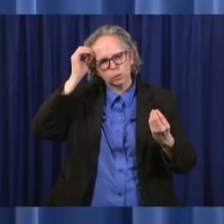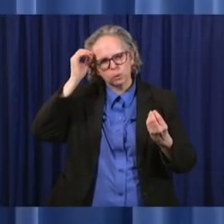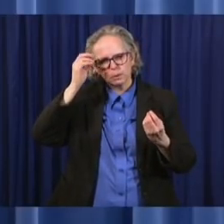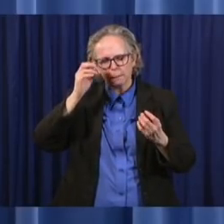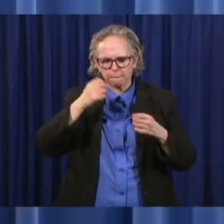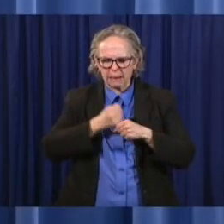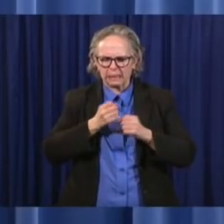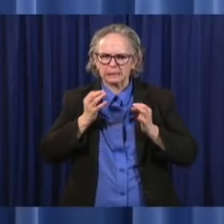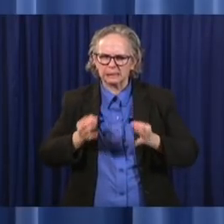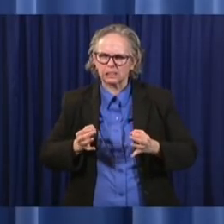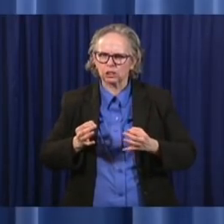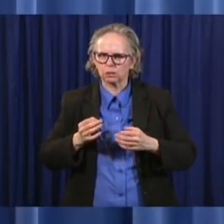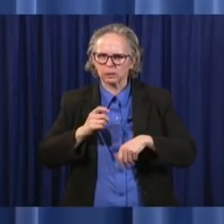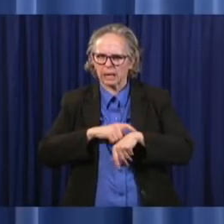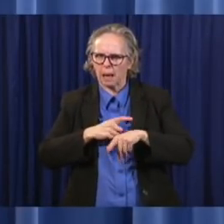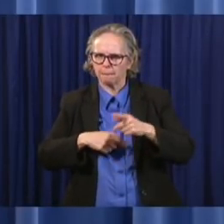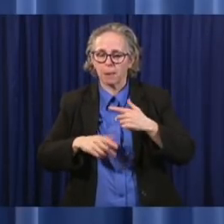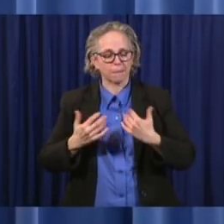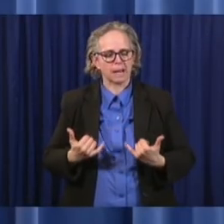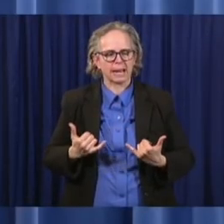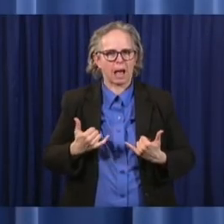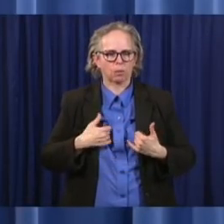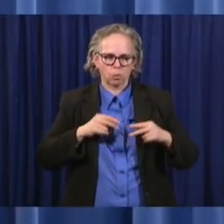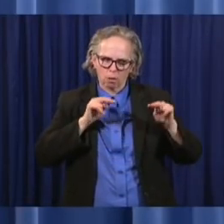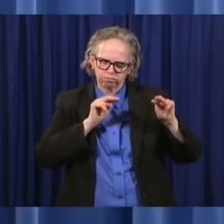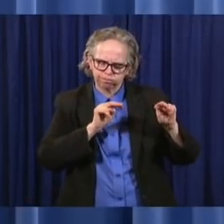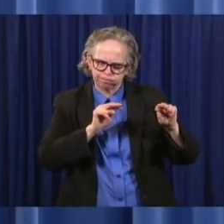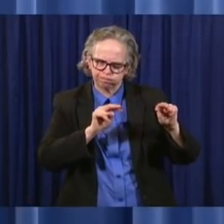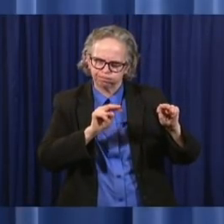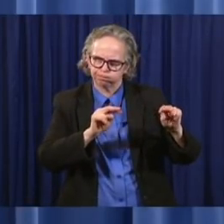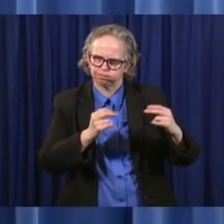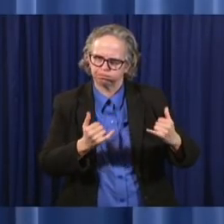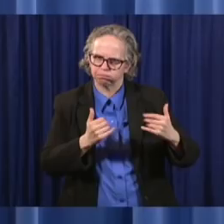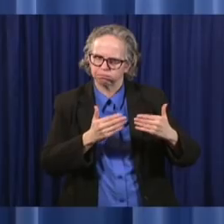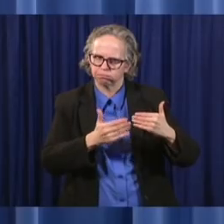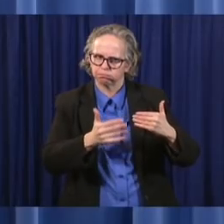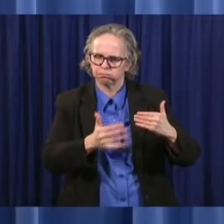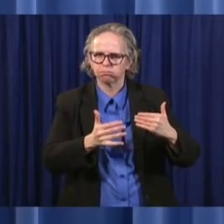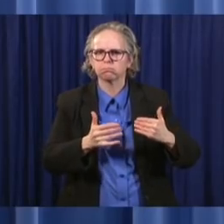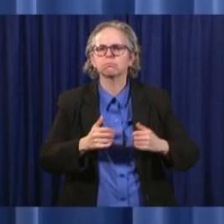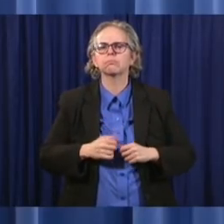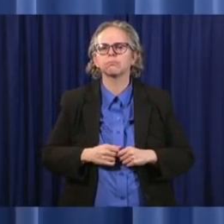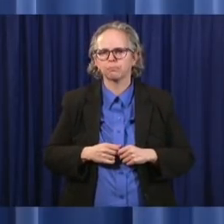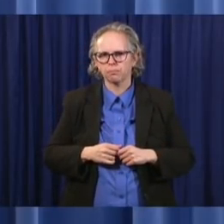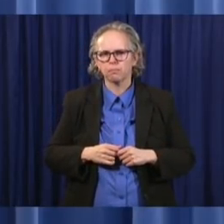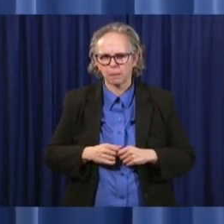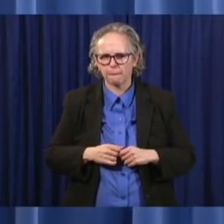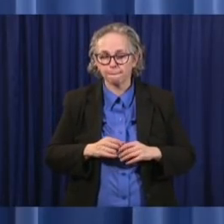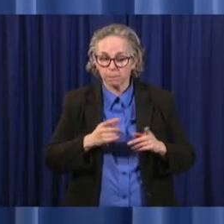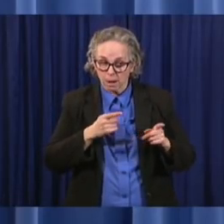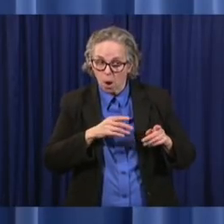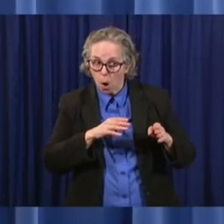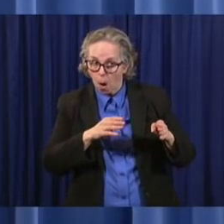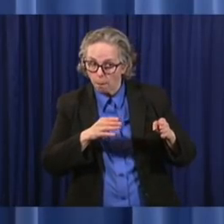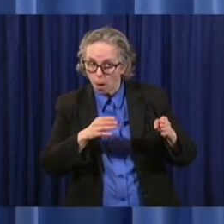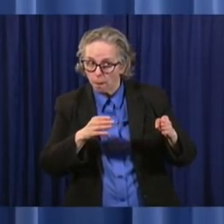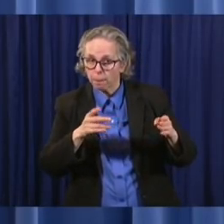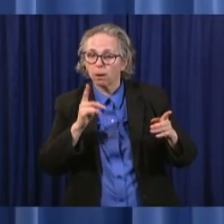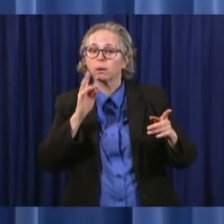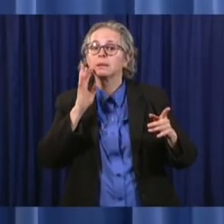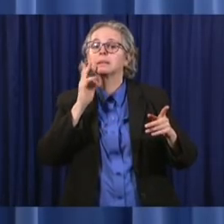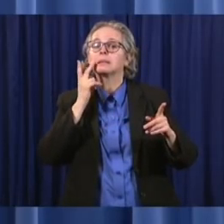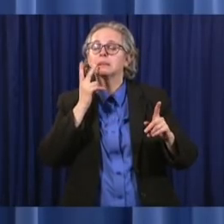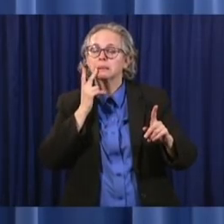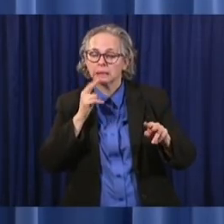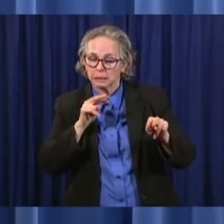question. So not yet, and we'll just kind of see how this thing goes, and some of the other things